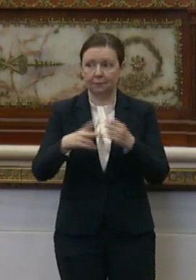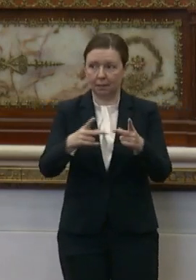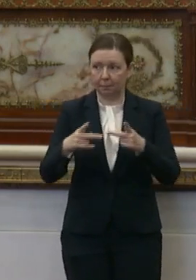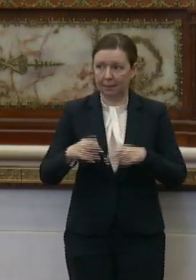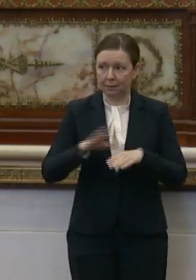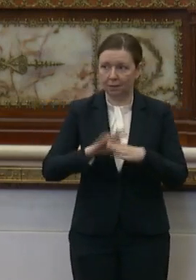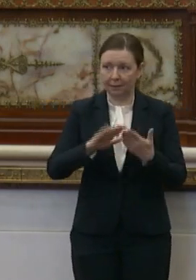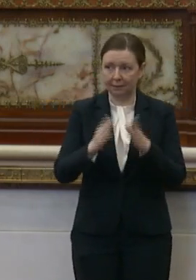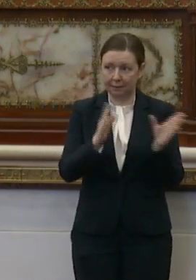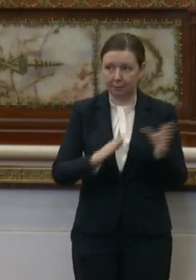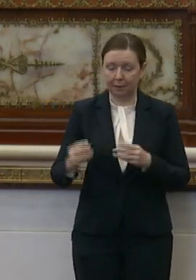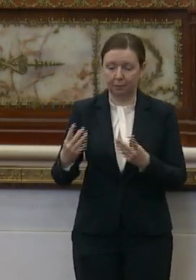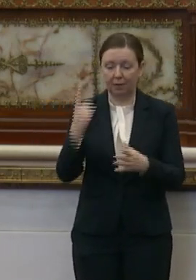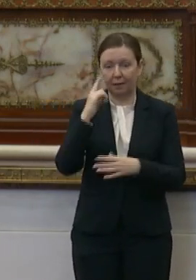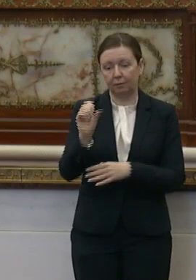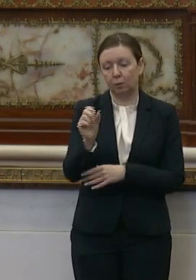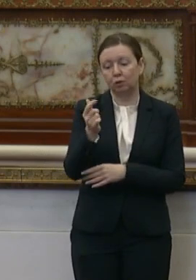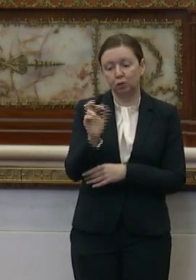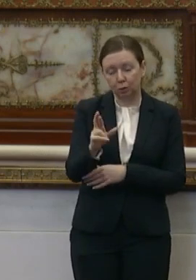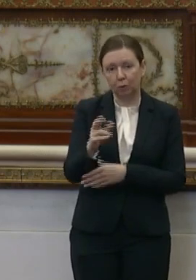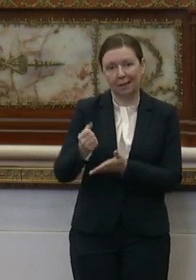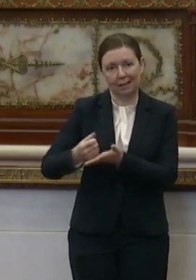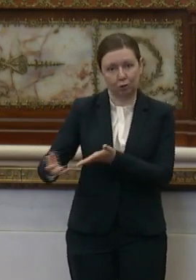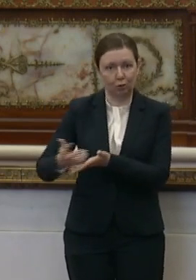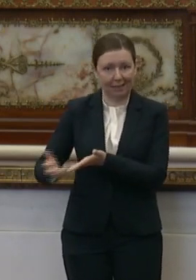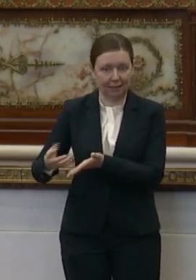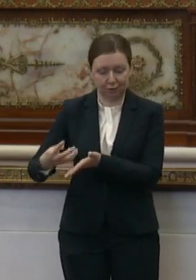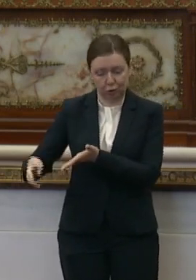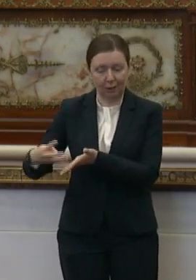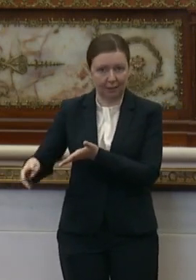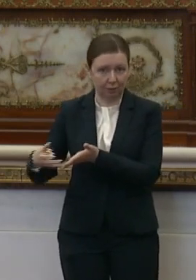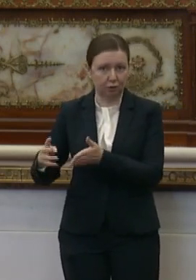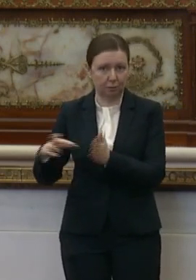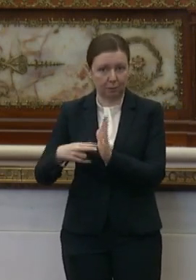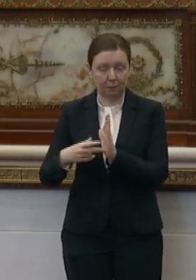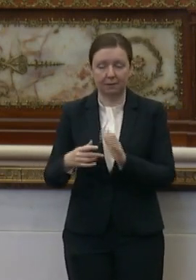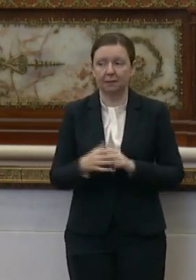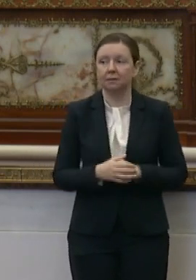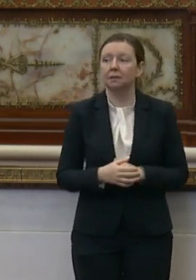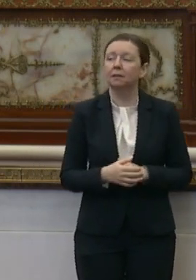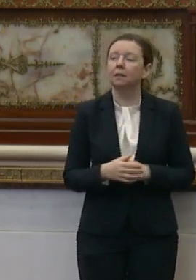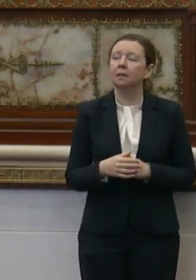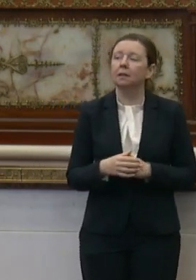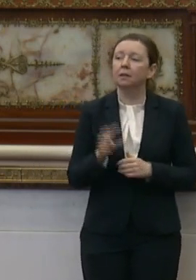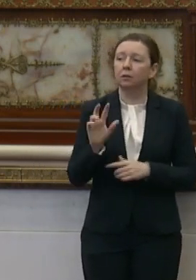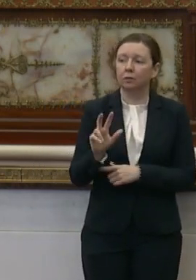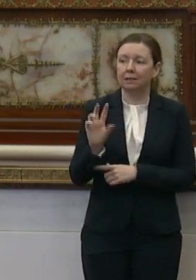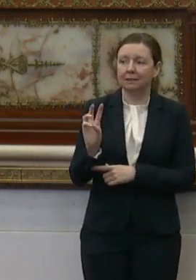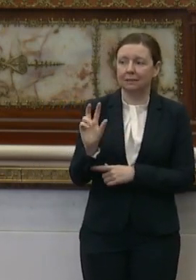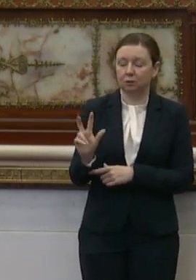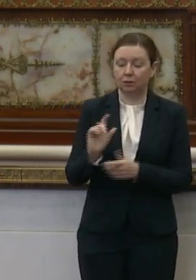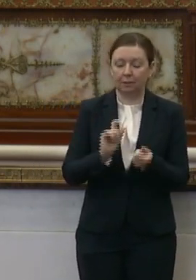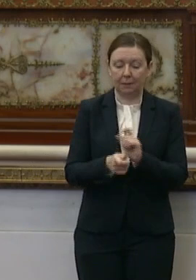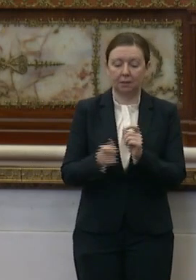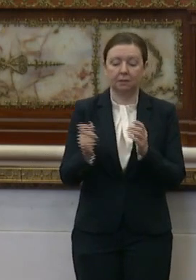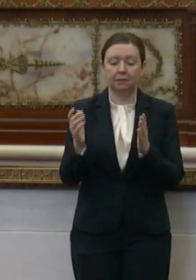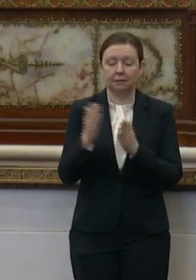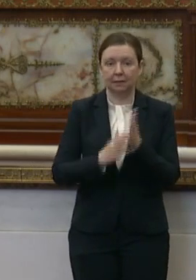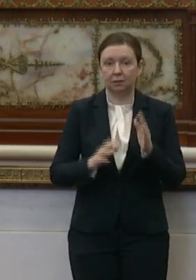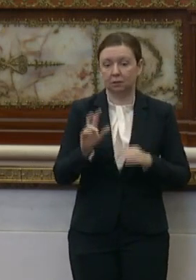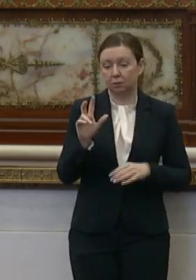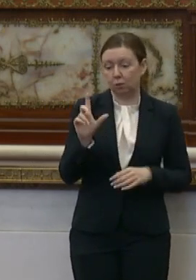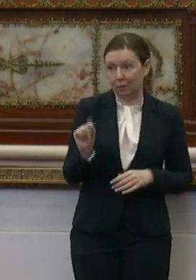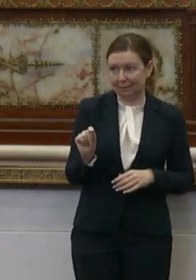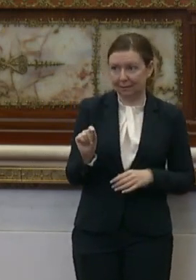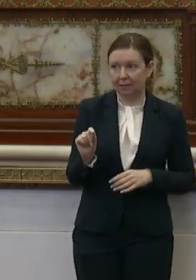plan a right-of-way for sewer and drainage purposes. And bill number 200363, entitled An Ordinance Amending Section 20-101 of the